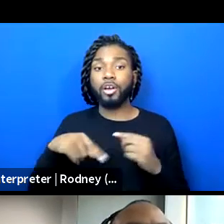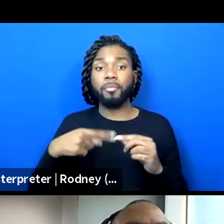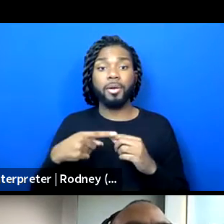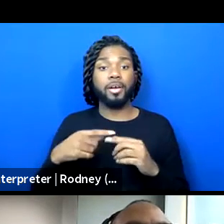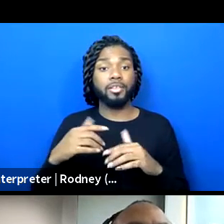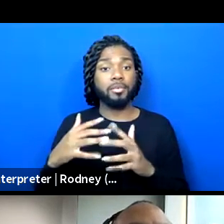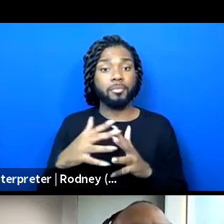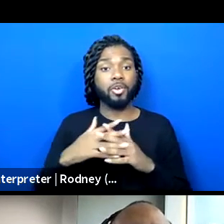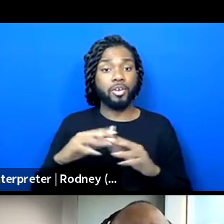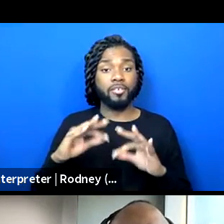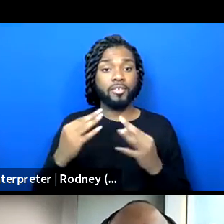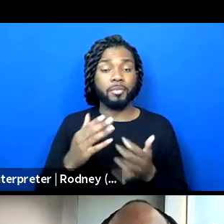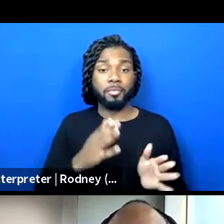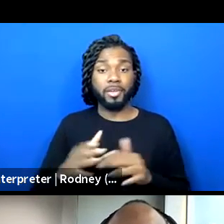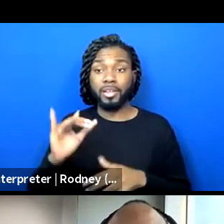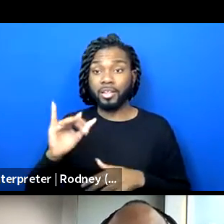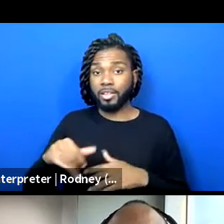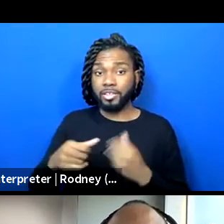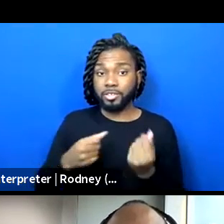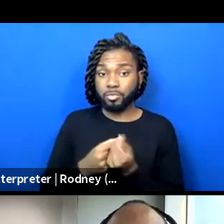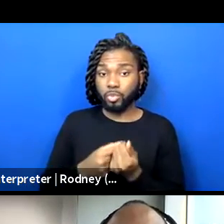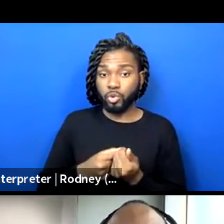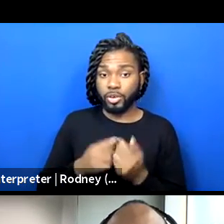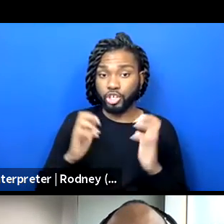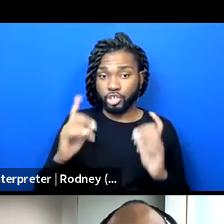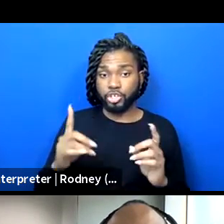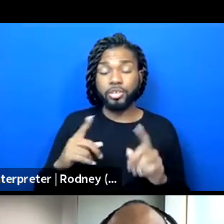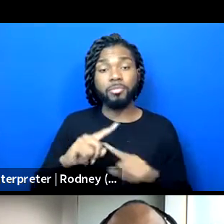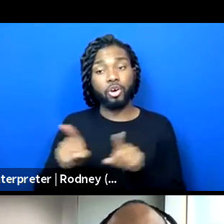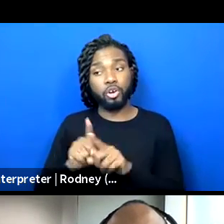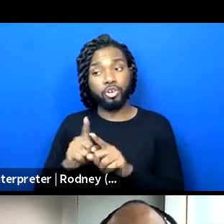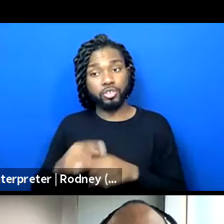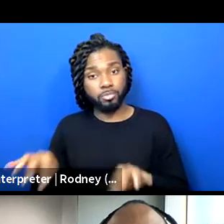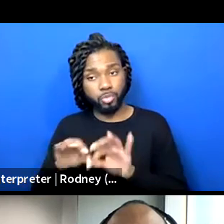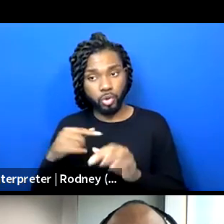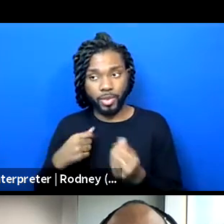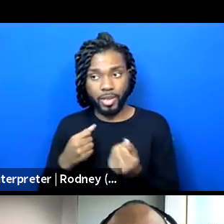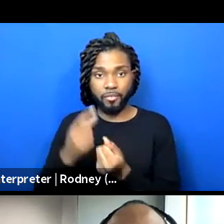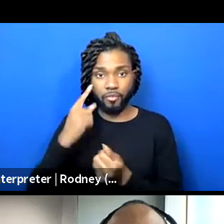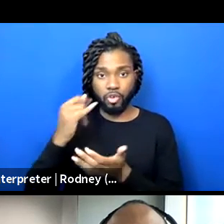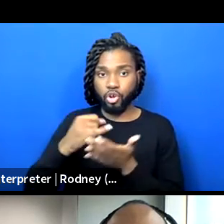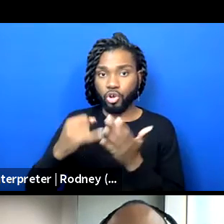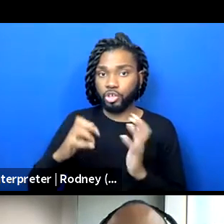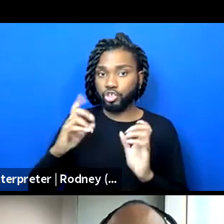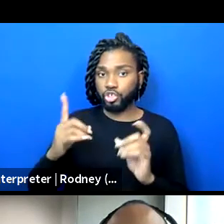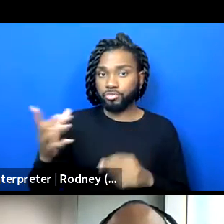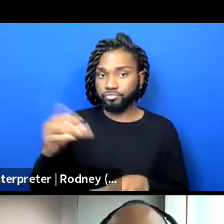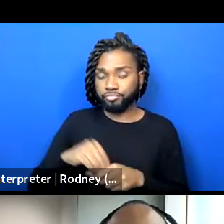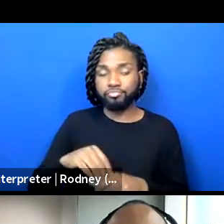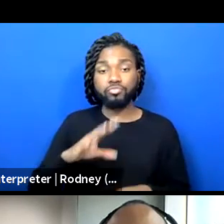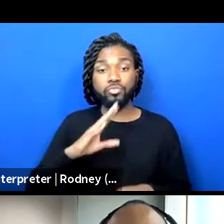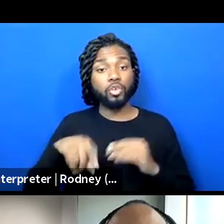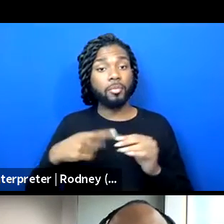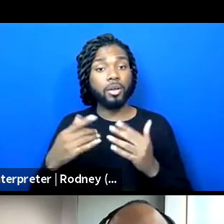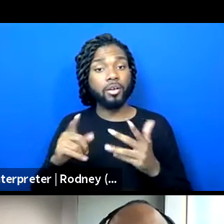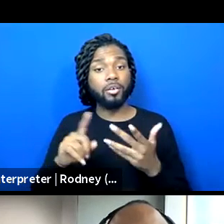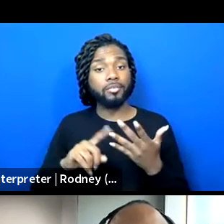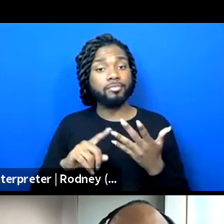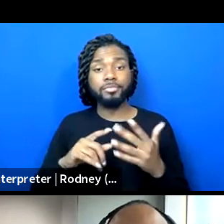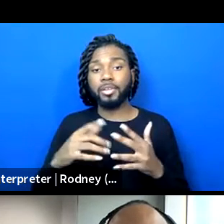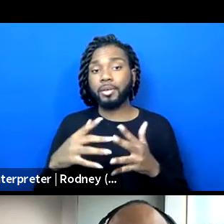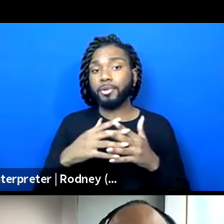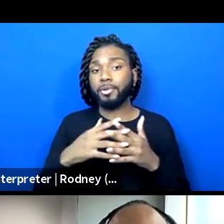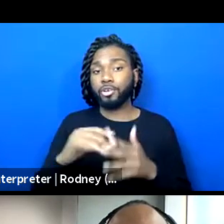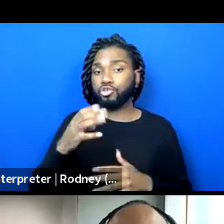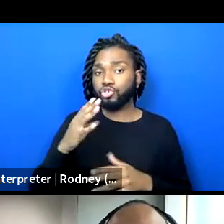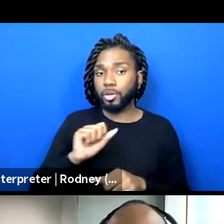supporting education, which we should advocate to make sure that arts education is a part of, right? They're talking about the American Jobs Plan. They're talking about